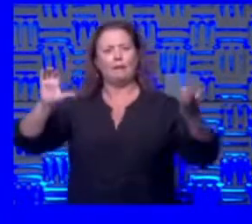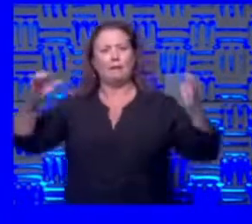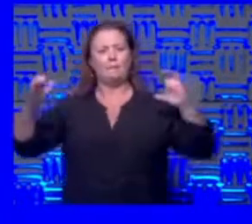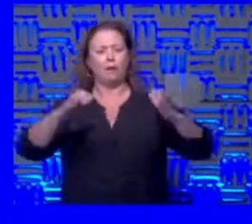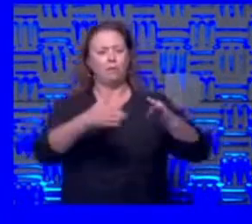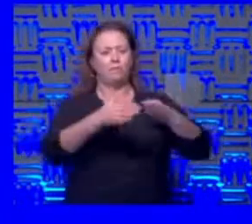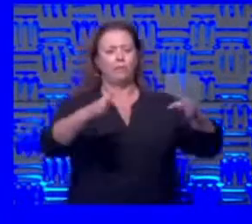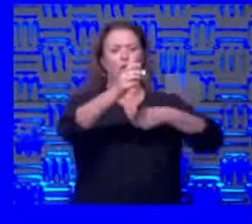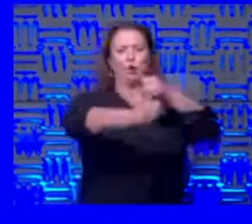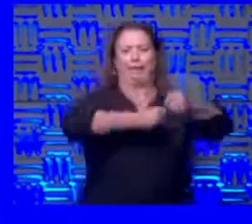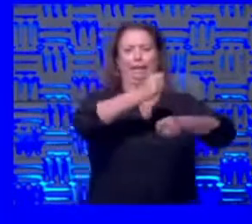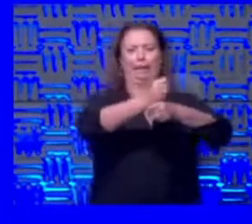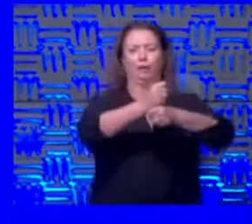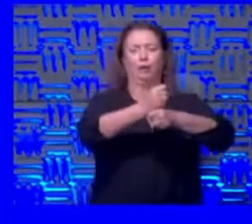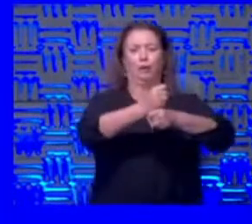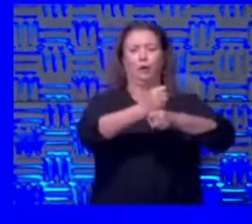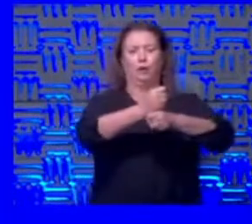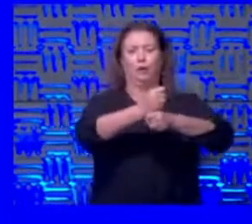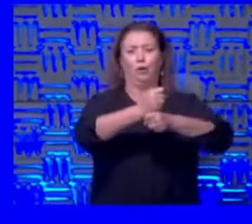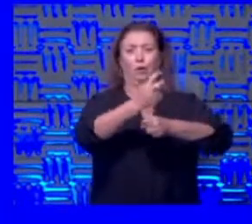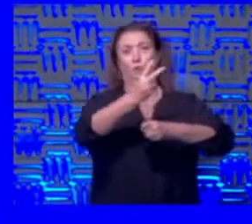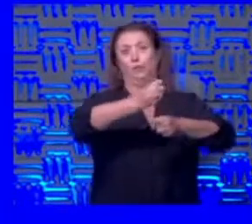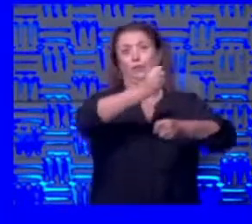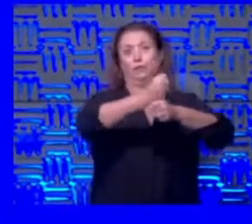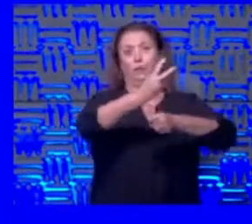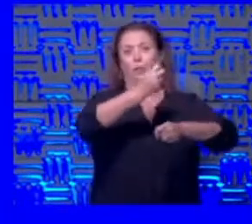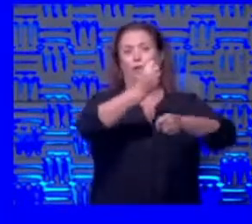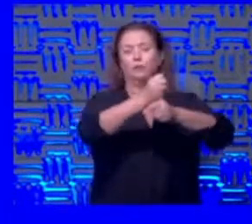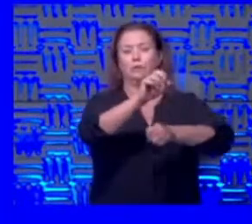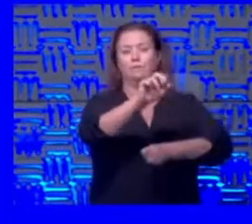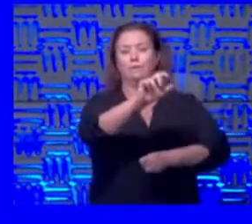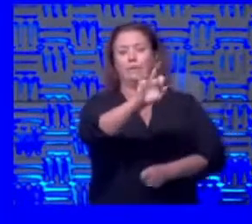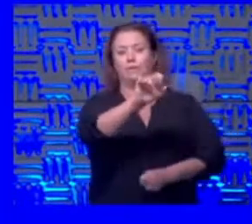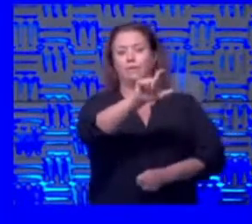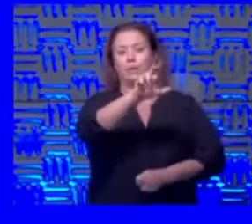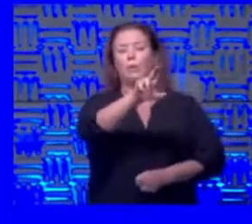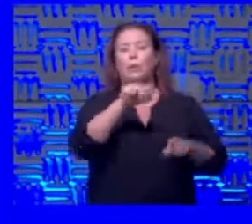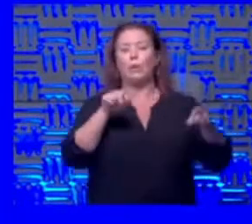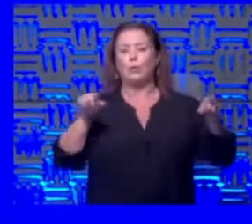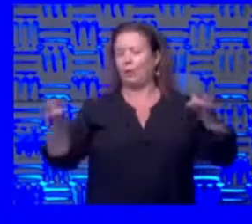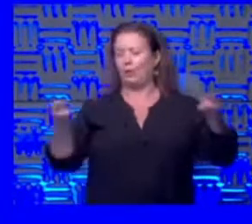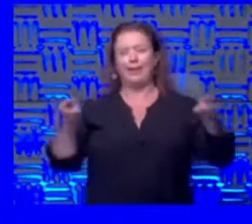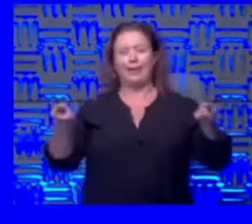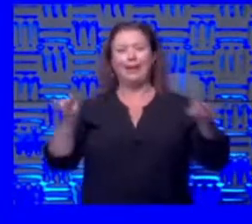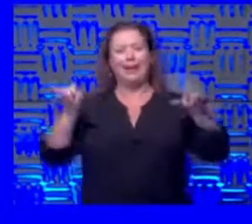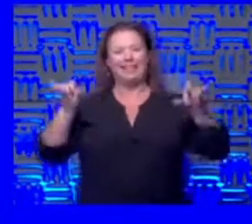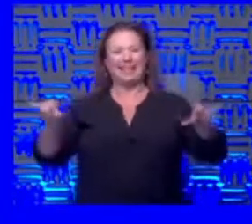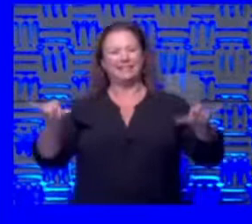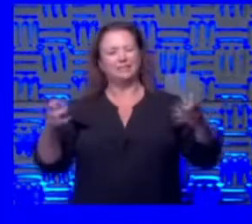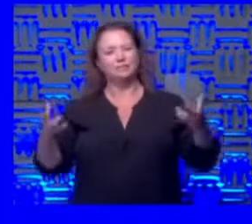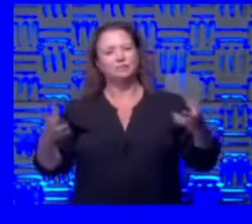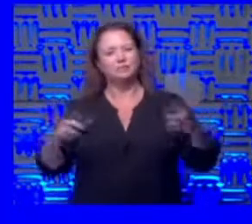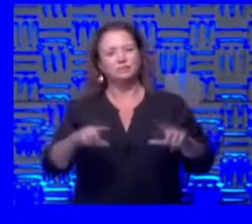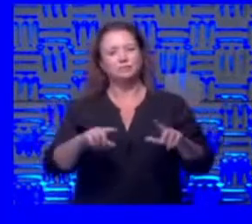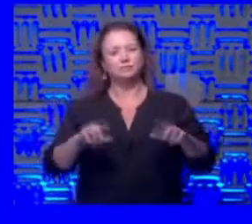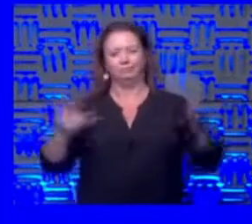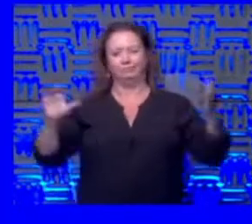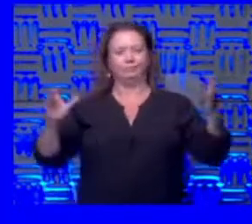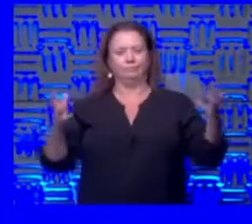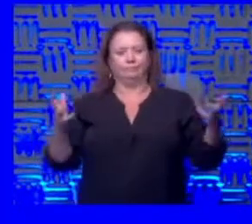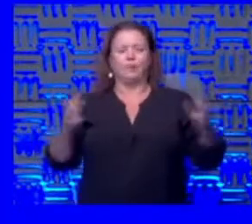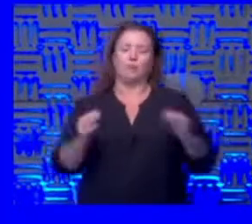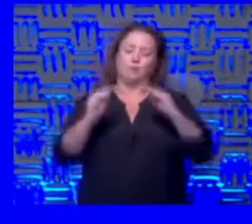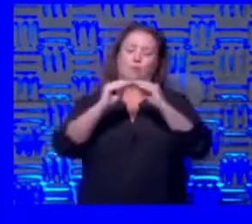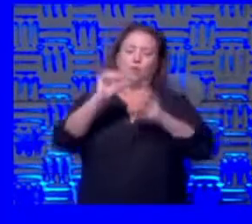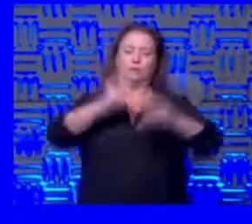whole year or a couple seasons even of influenza. And that's kind of where we start. So Certainly there's